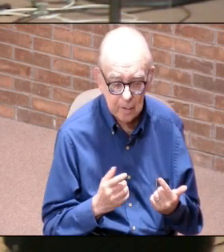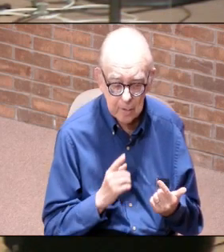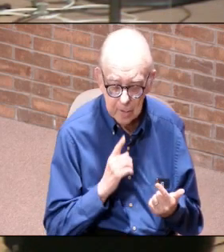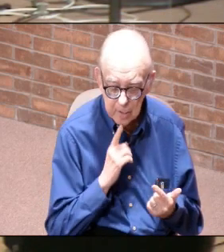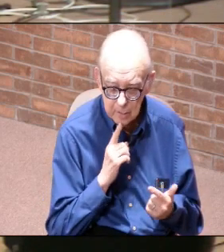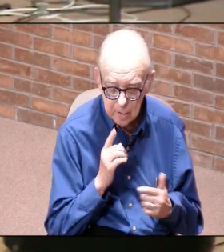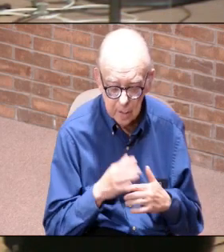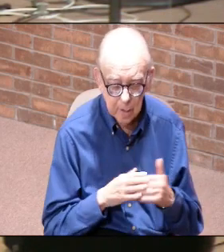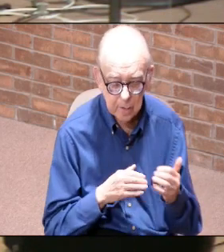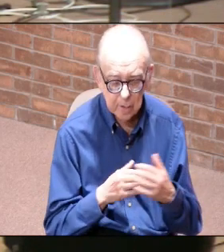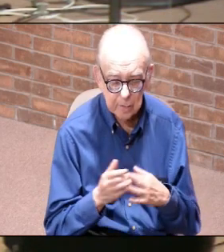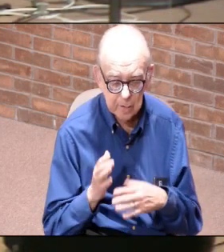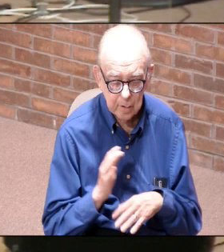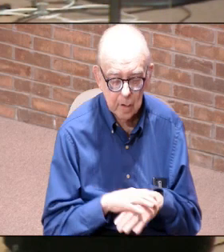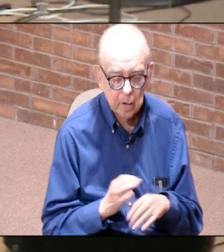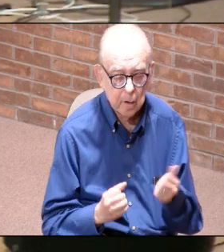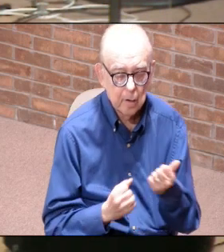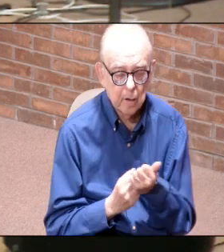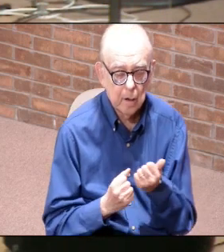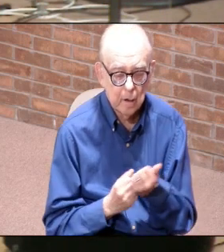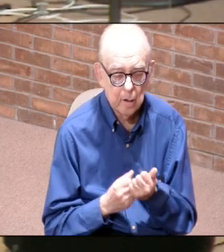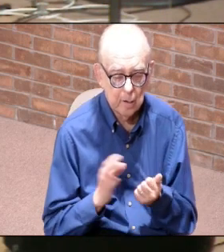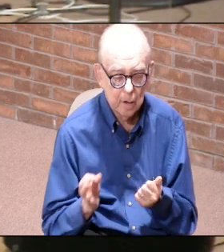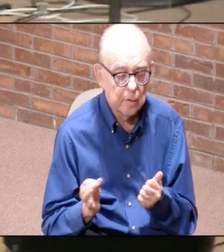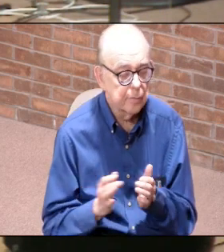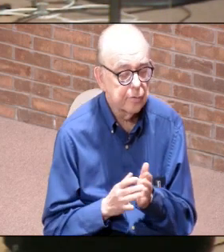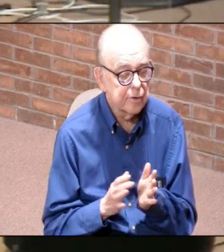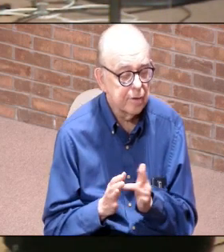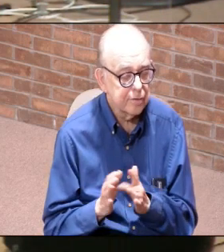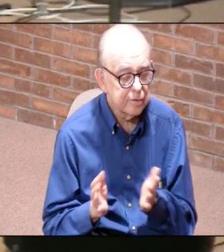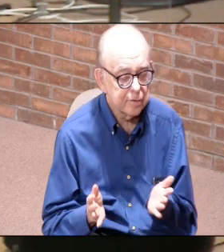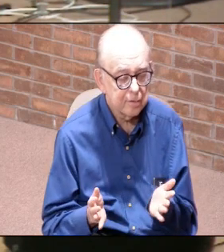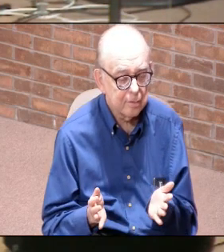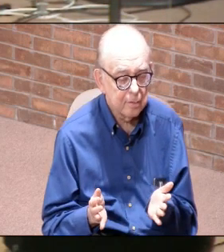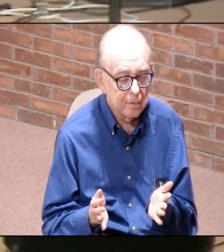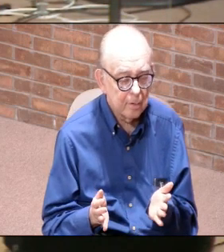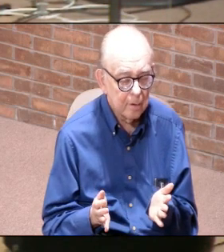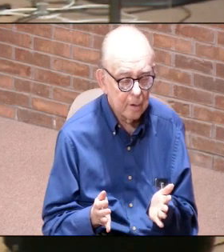is built on the foundation of Jesus,